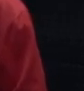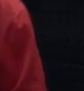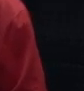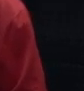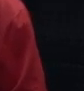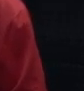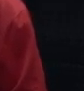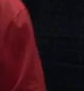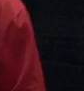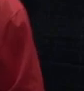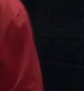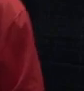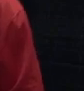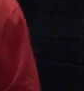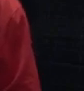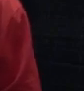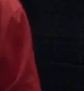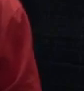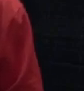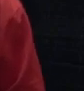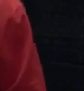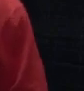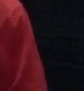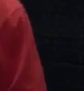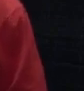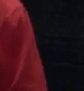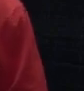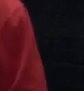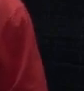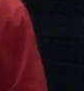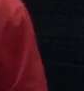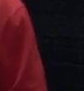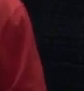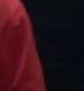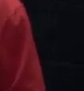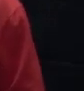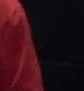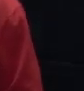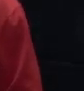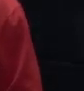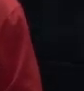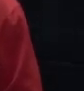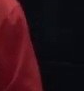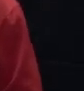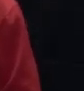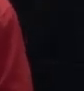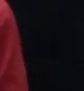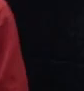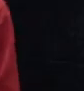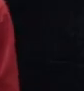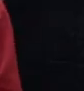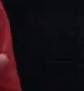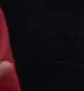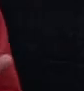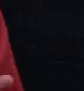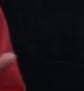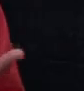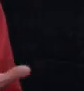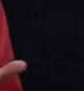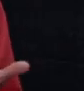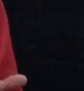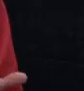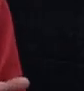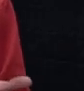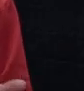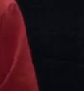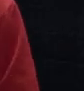I wouldn't miss it. I enjoyed sharing with it, and it's all because of her leadership and her team. And if you're